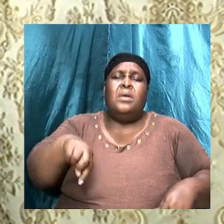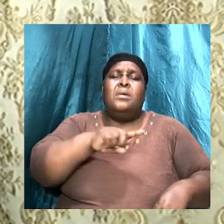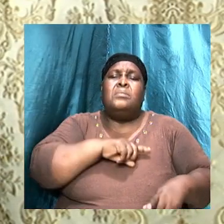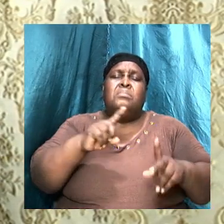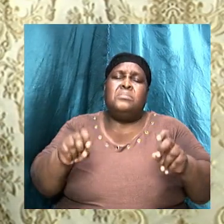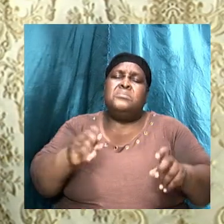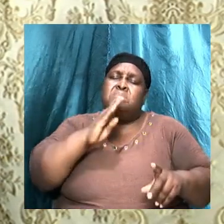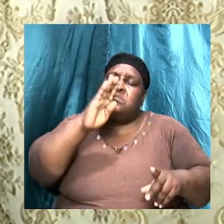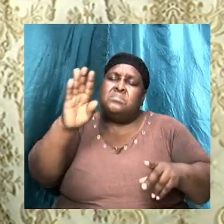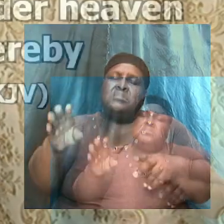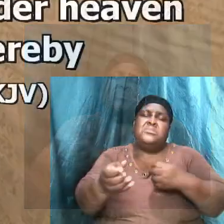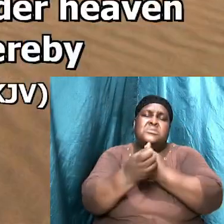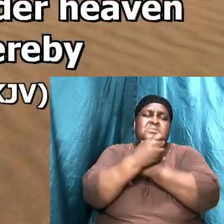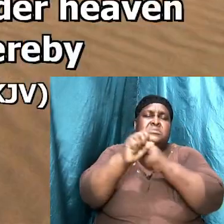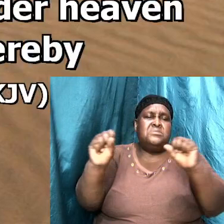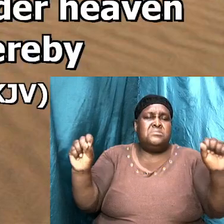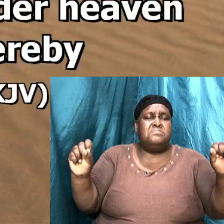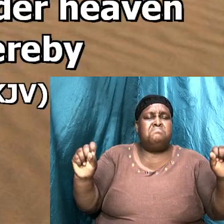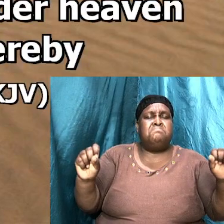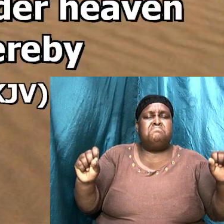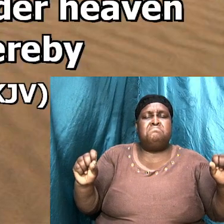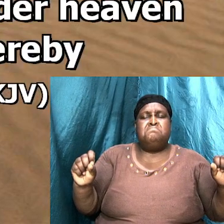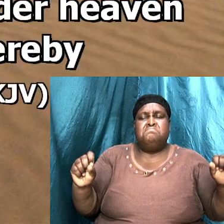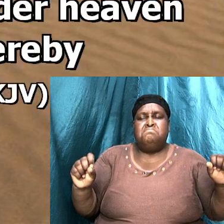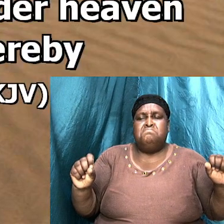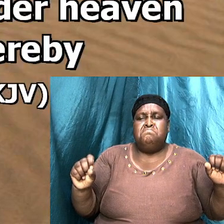must be saved.